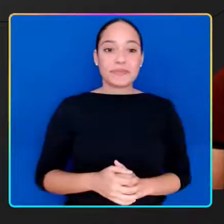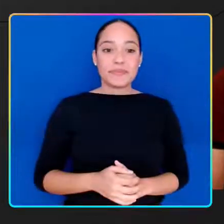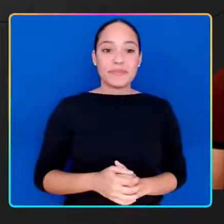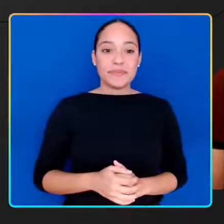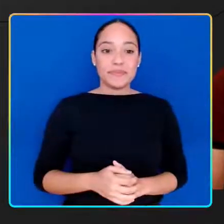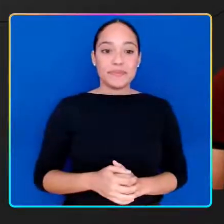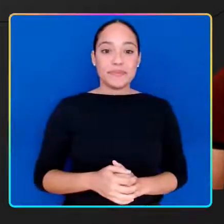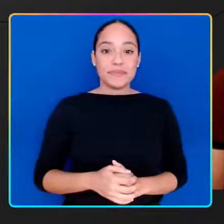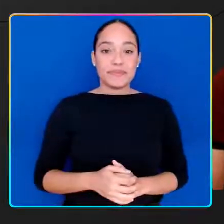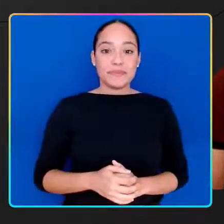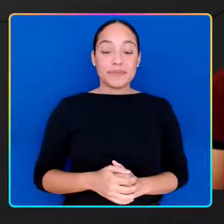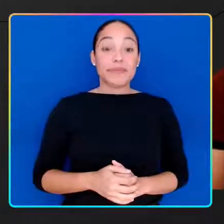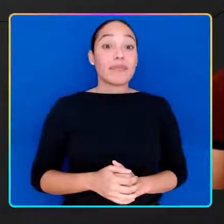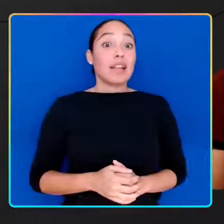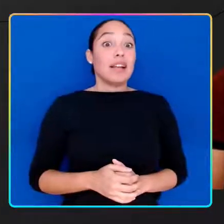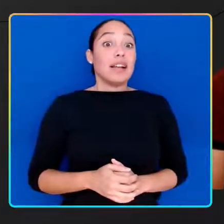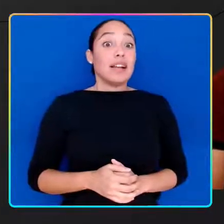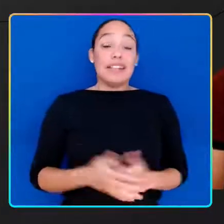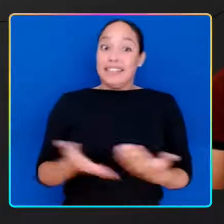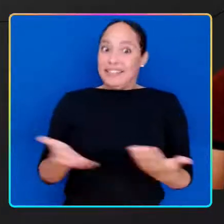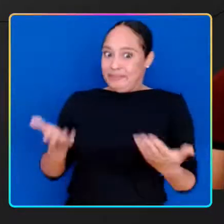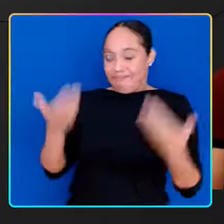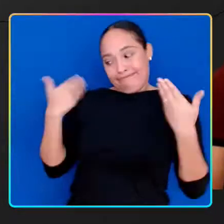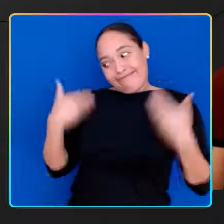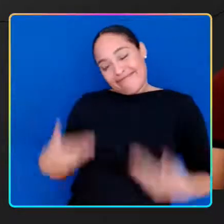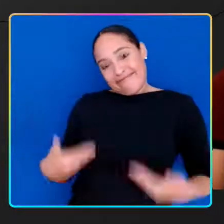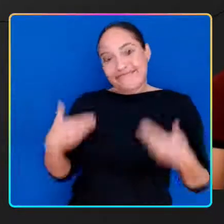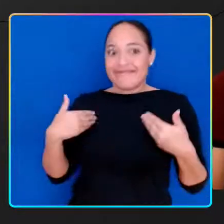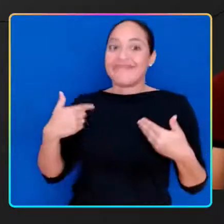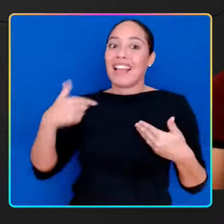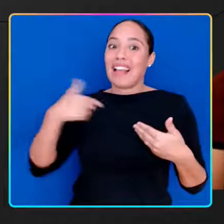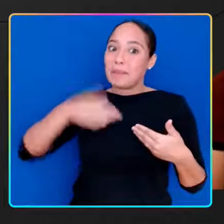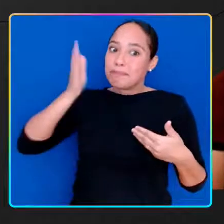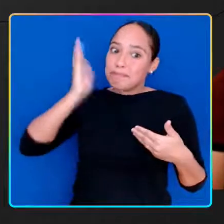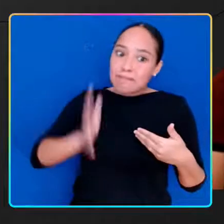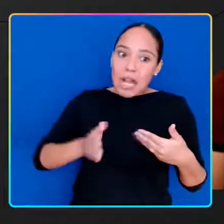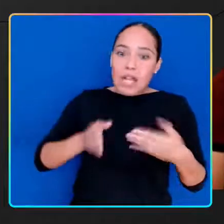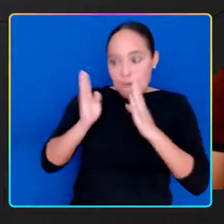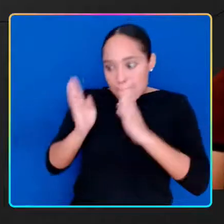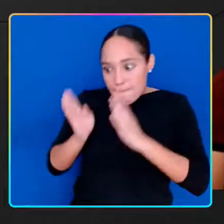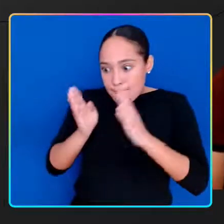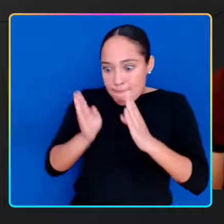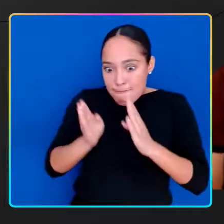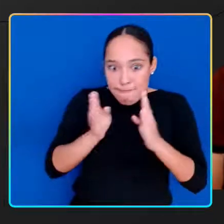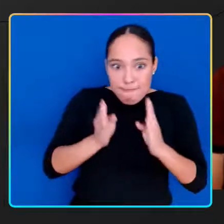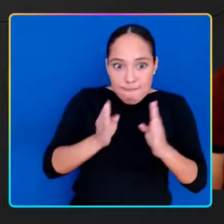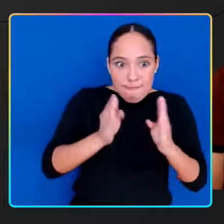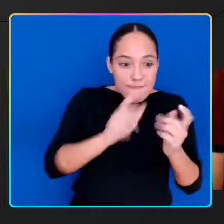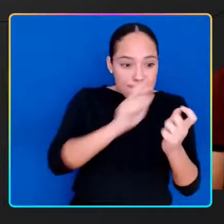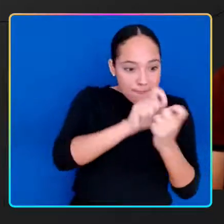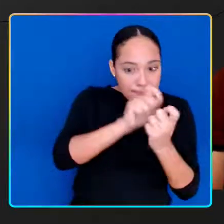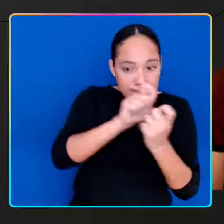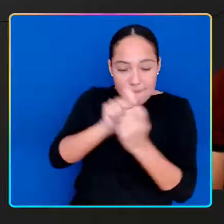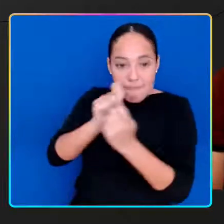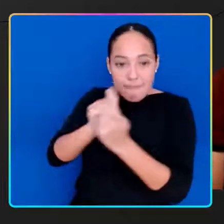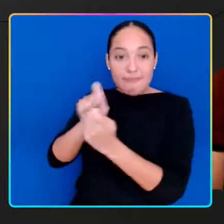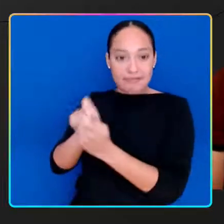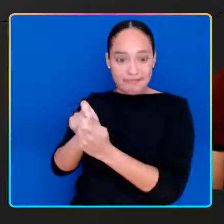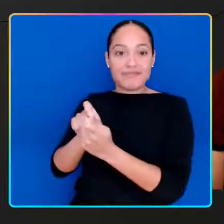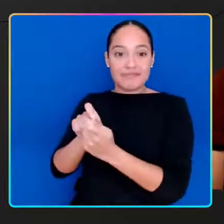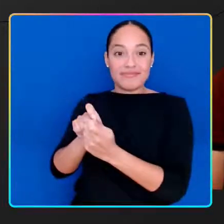me, I like to come in with sort of the organized logistics of some of the great things that we have available for you in this